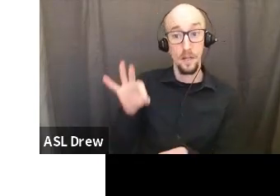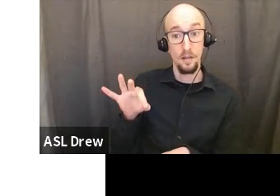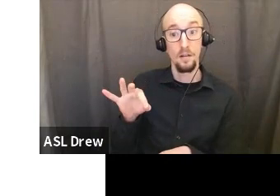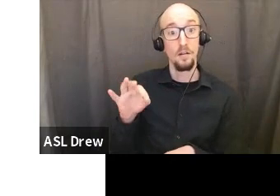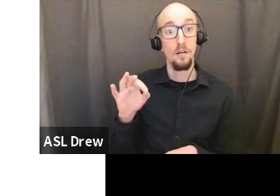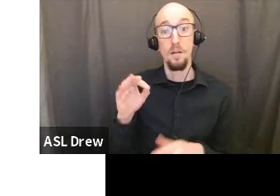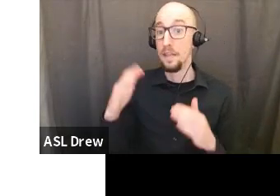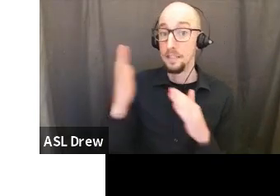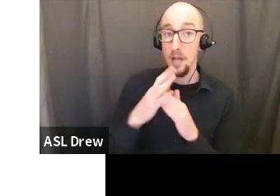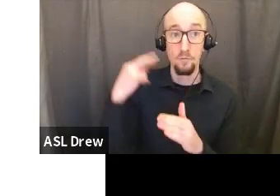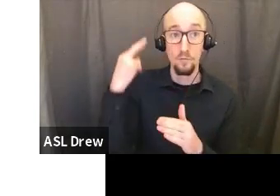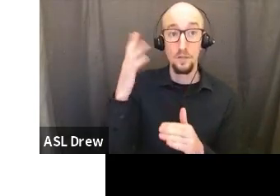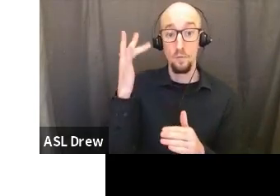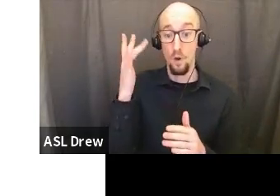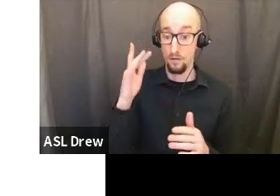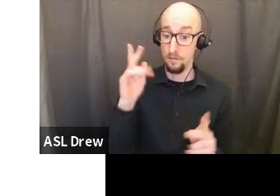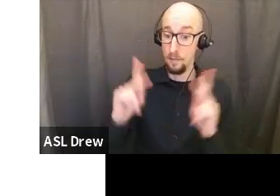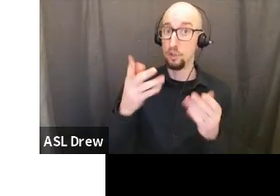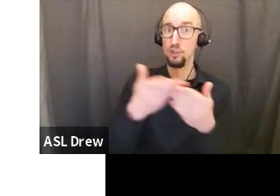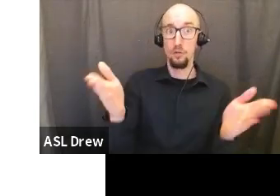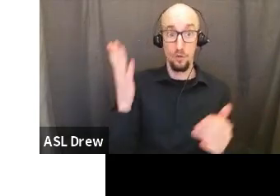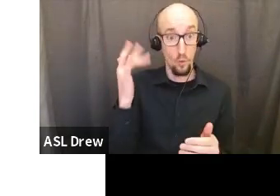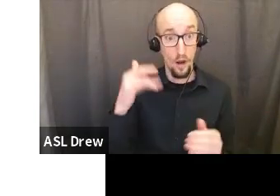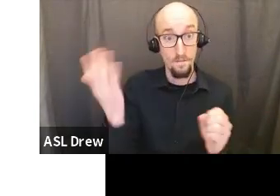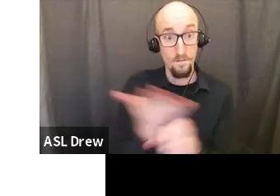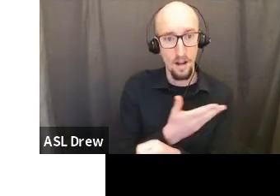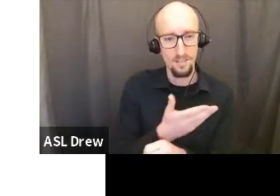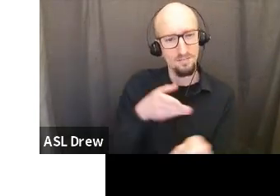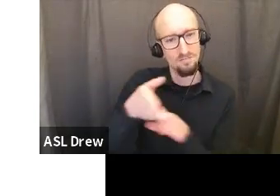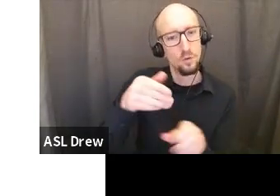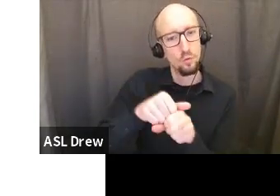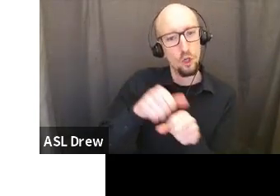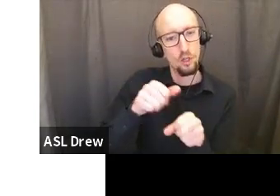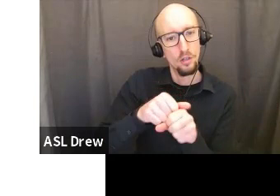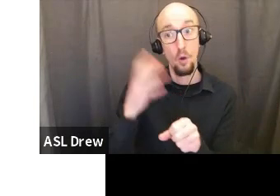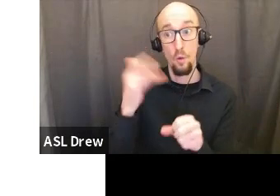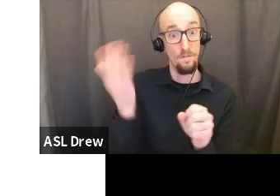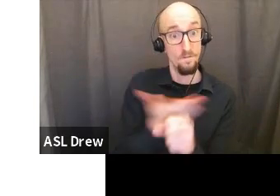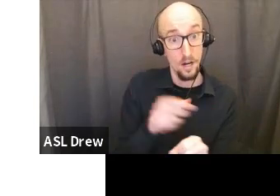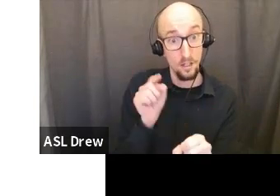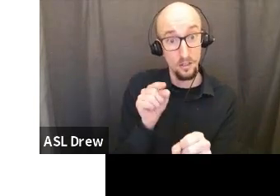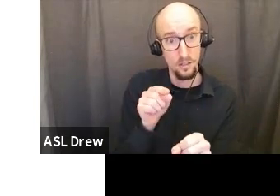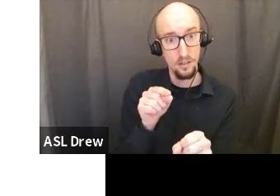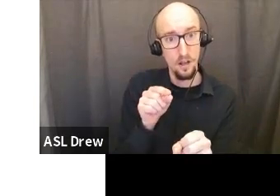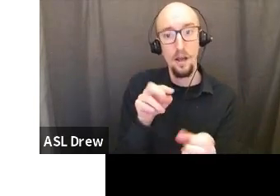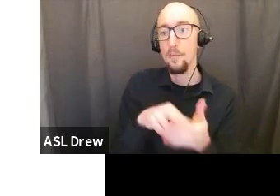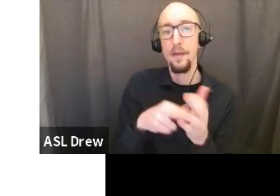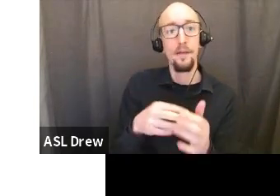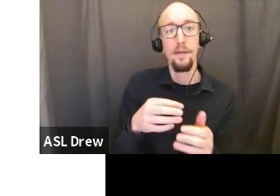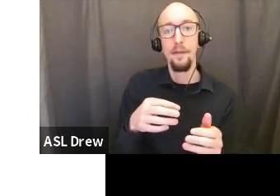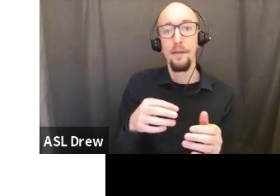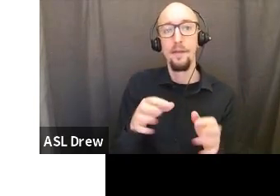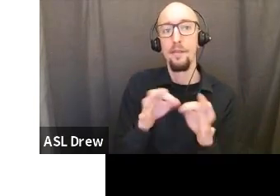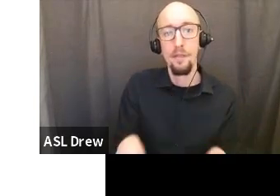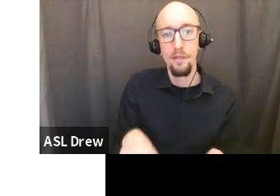fired in the employment setting is not that they're incompetent. It's that they can't